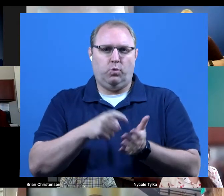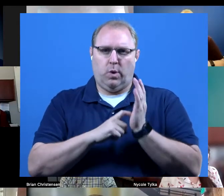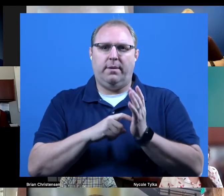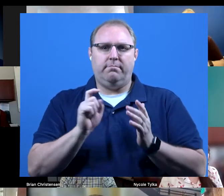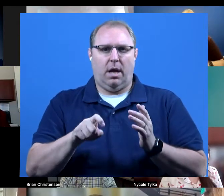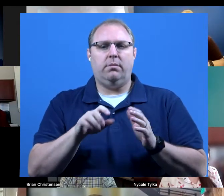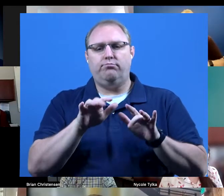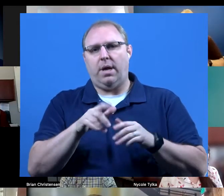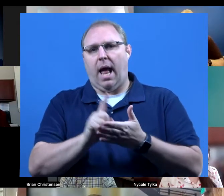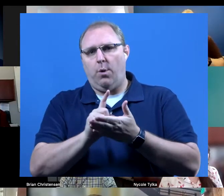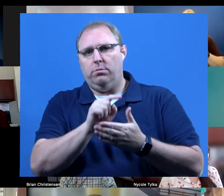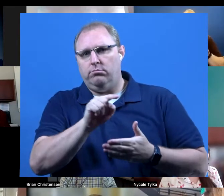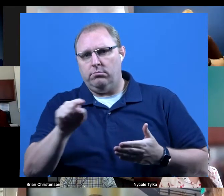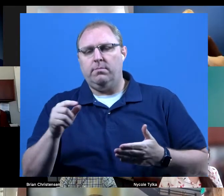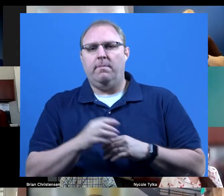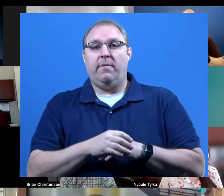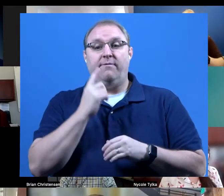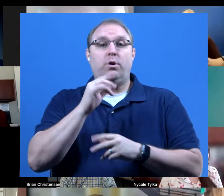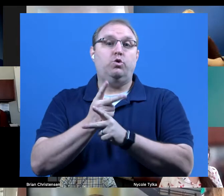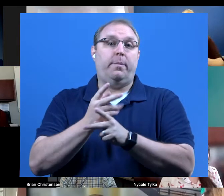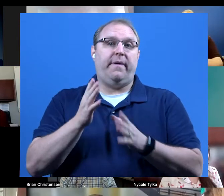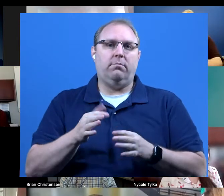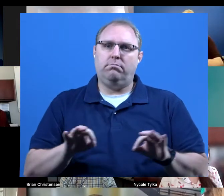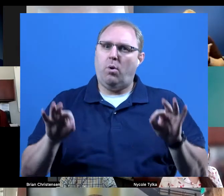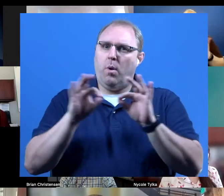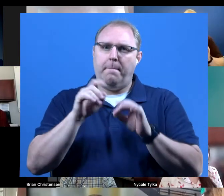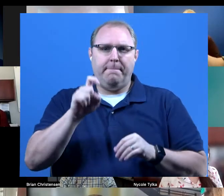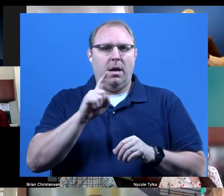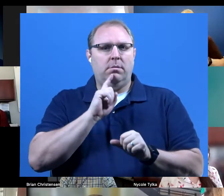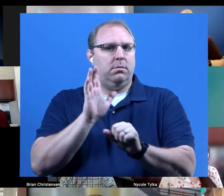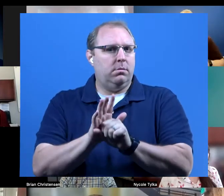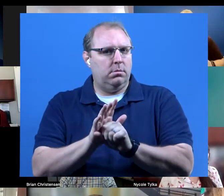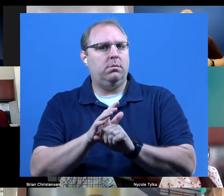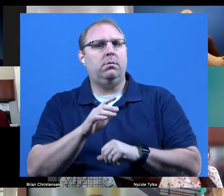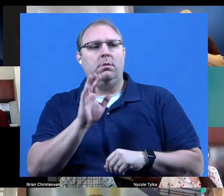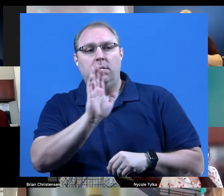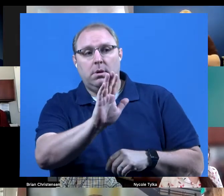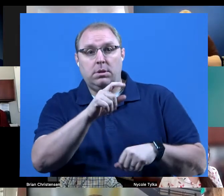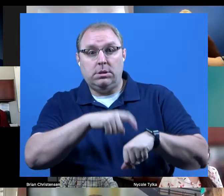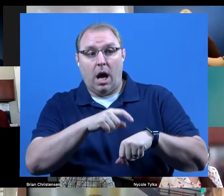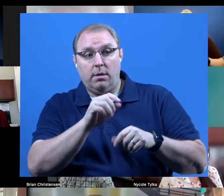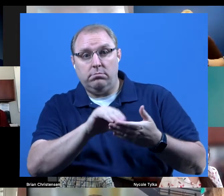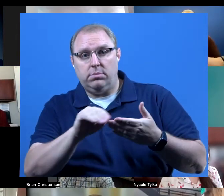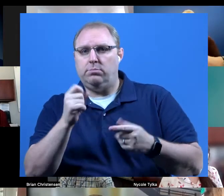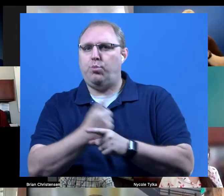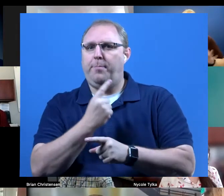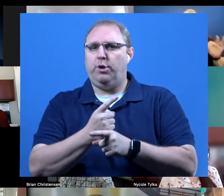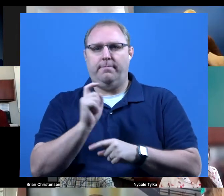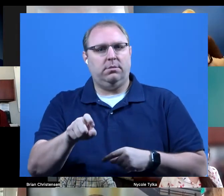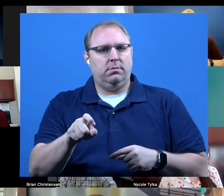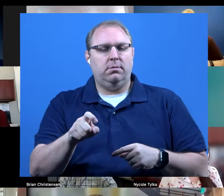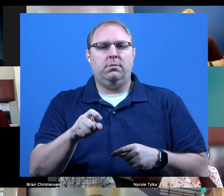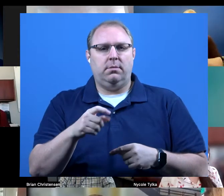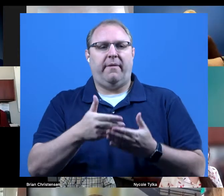complete a time card. That's their requirement. And supervisors, it's very critical that you ensure that how they